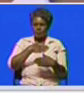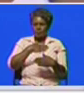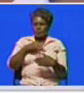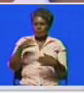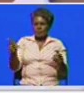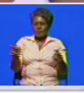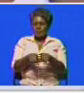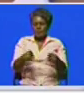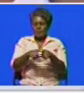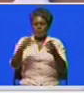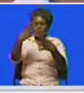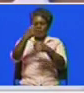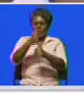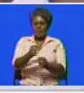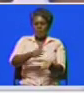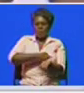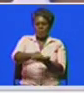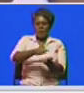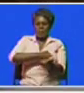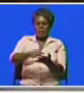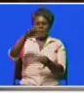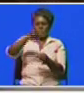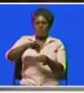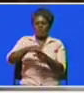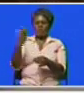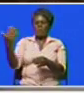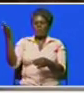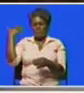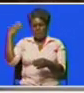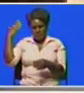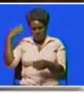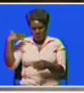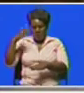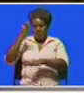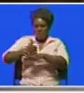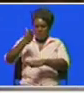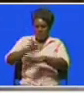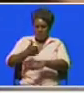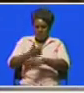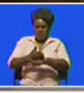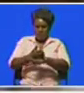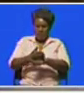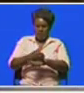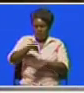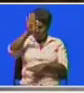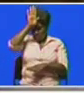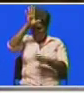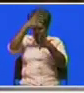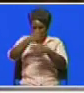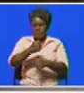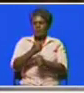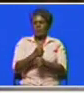Pile ile chambuni ambayo ilichapisha kura na makaratasi ya bandia Algurai ya